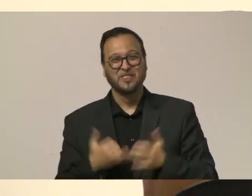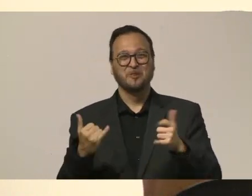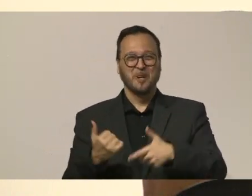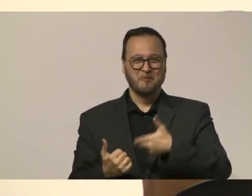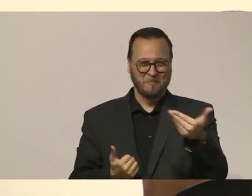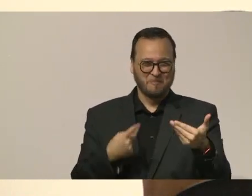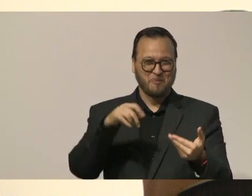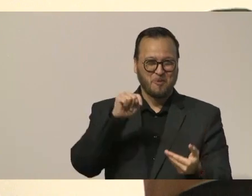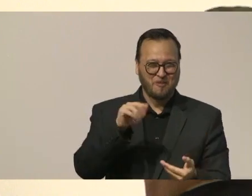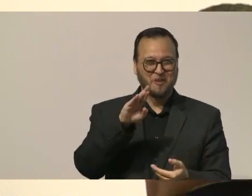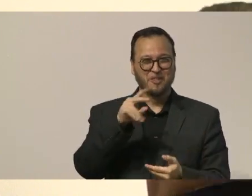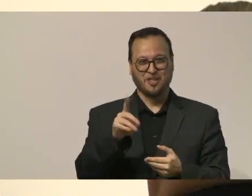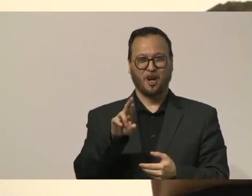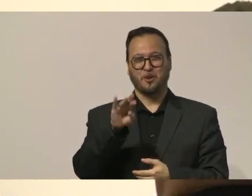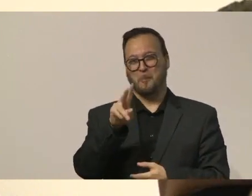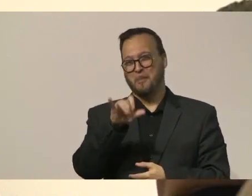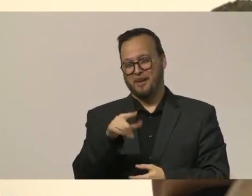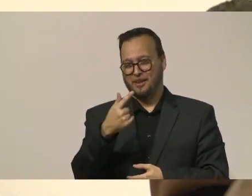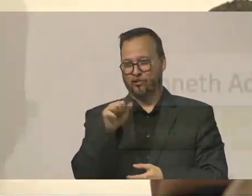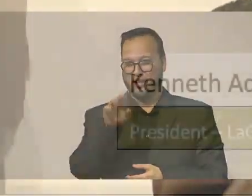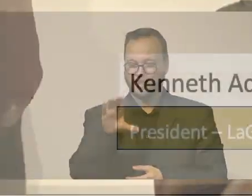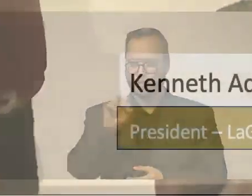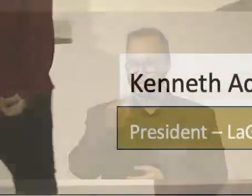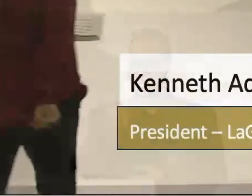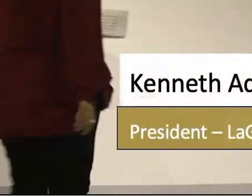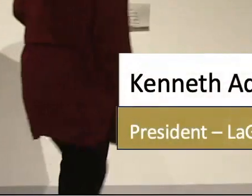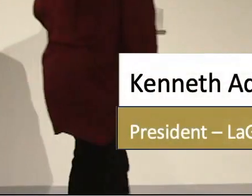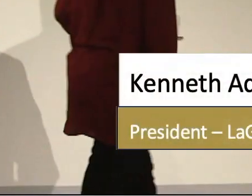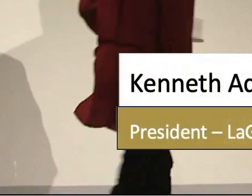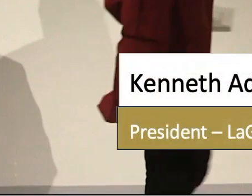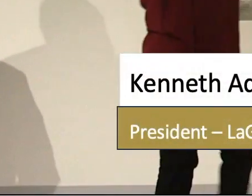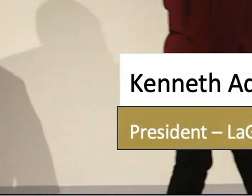Dr. Billy Gastic-Rosado. Thank you.